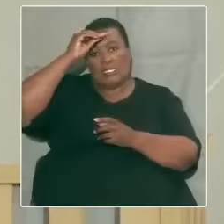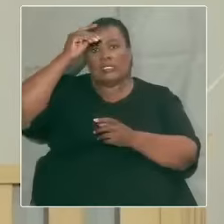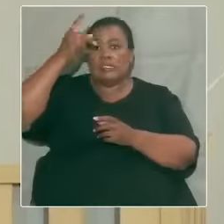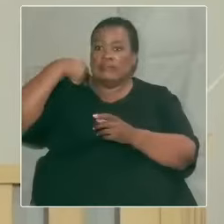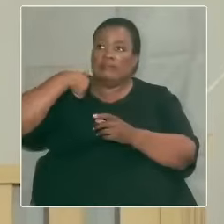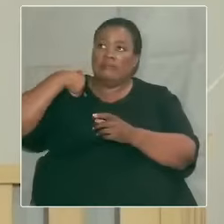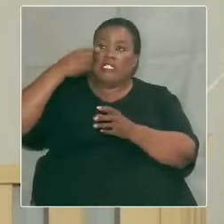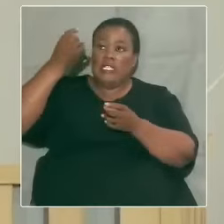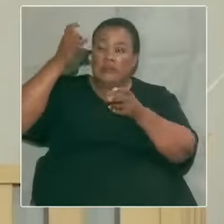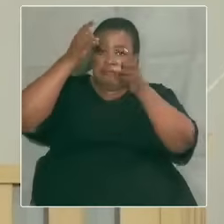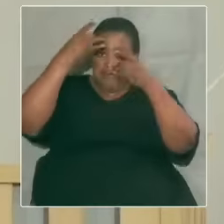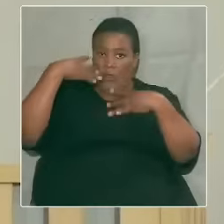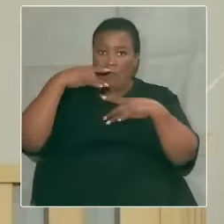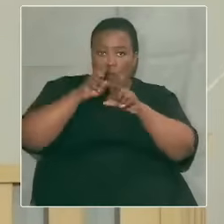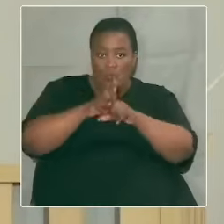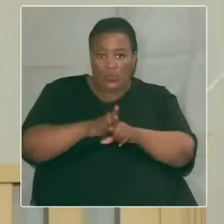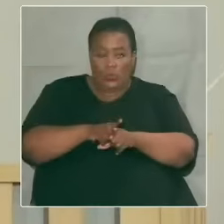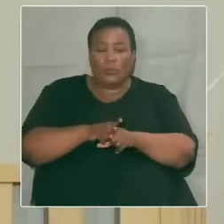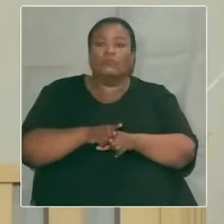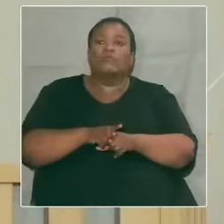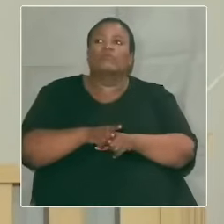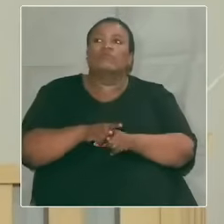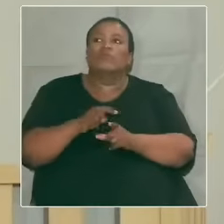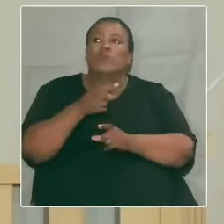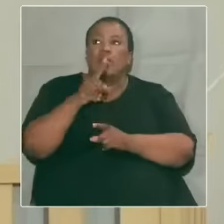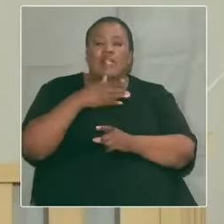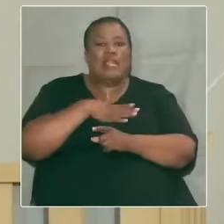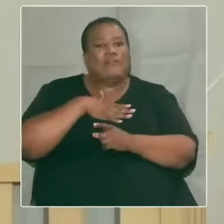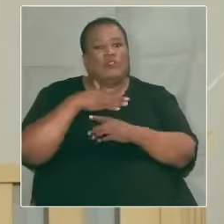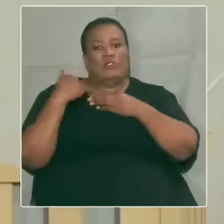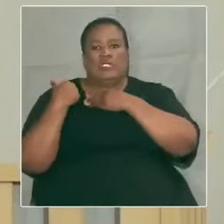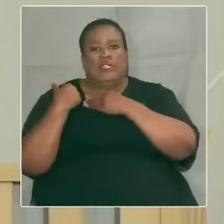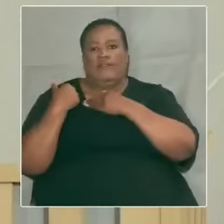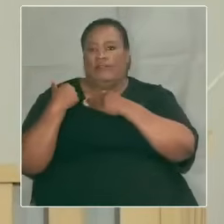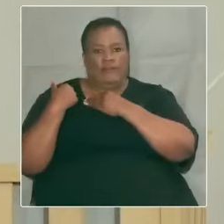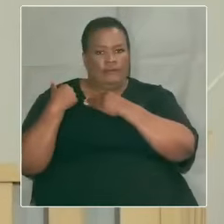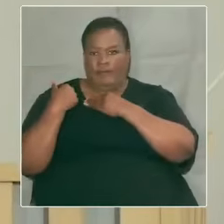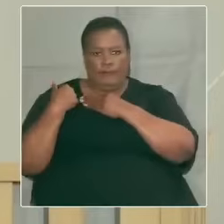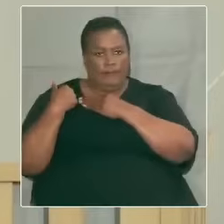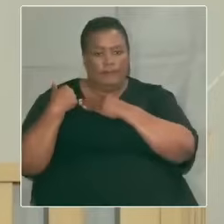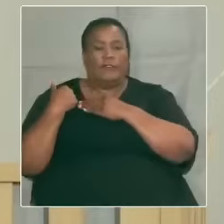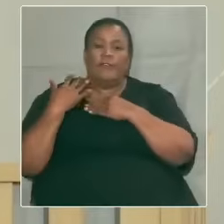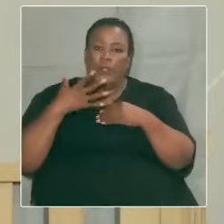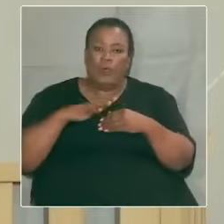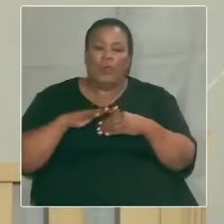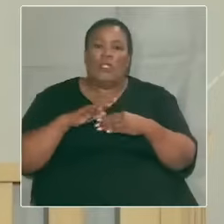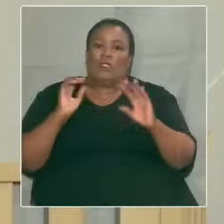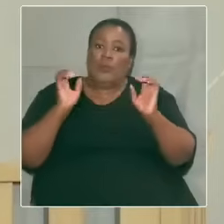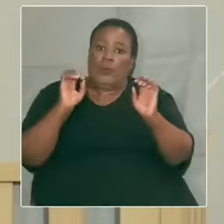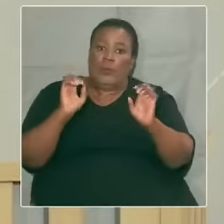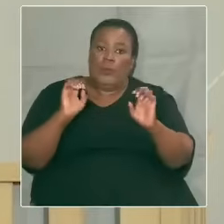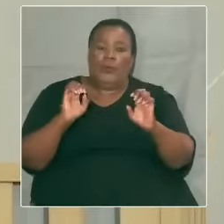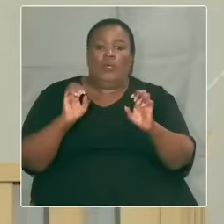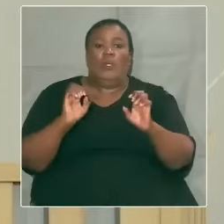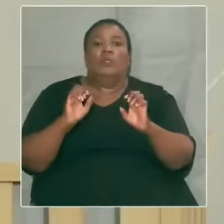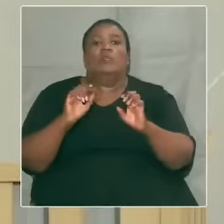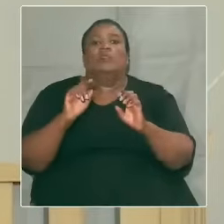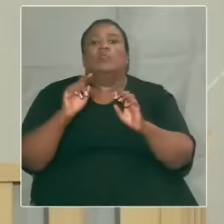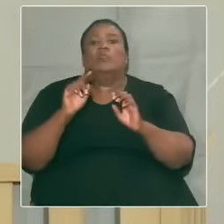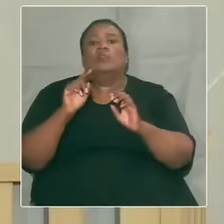myself. In the correspondence, the SPP requested urgent protection measures for the